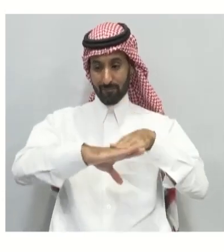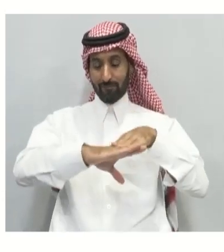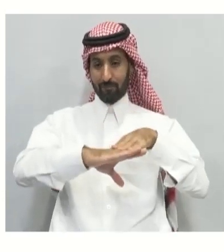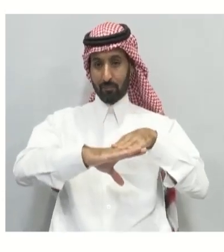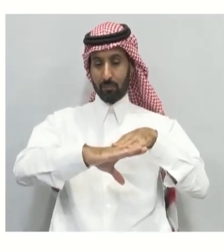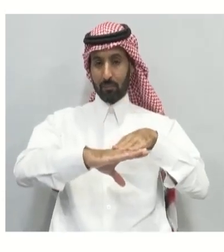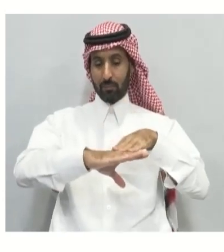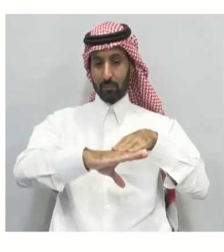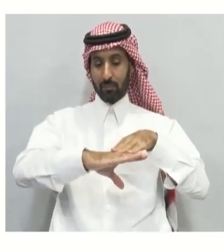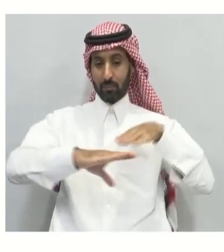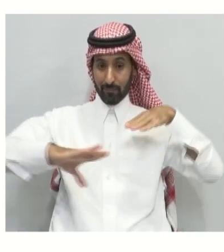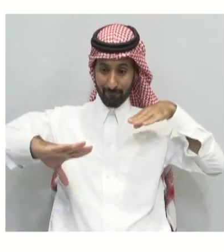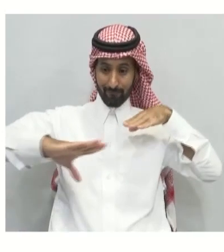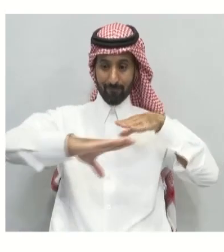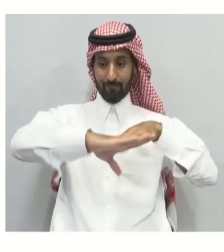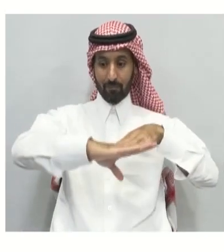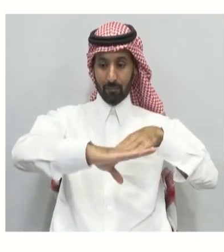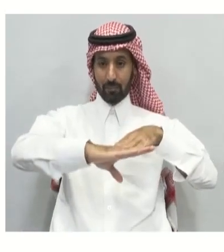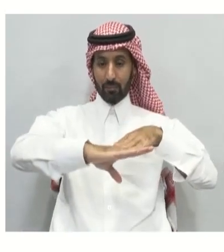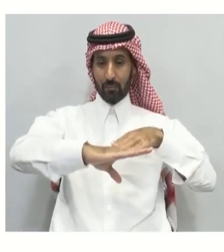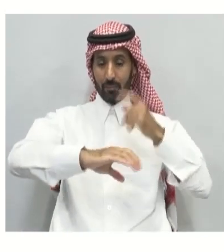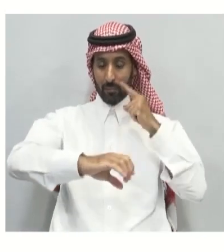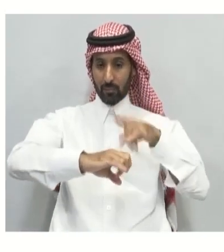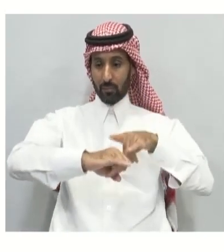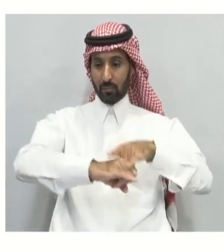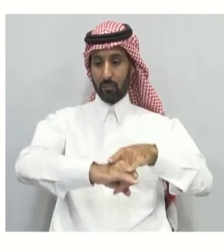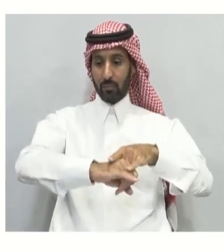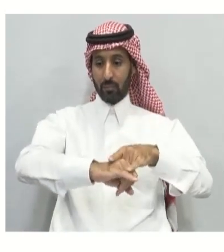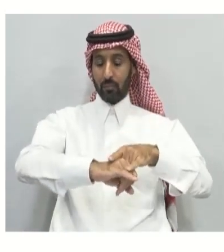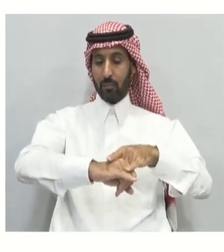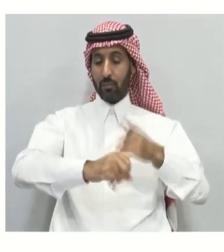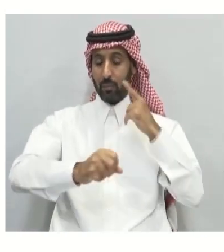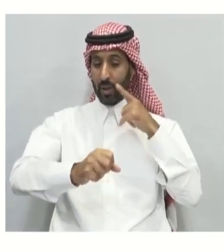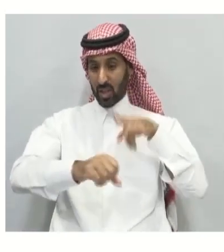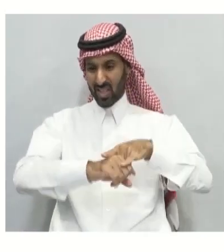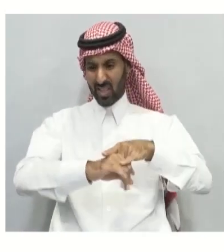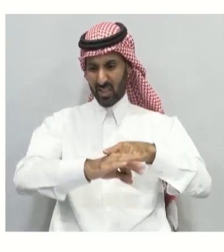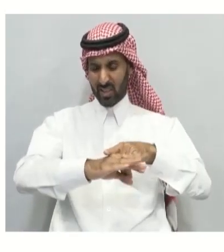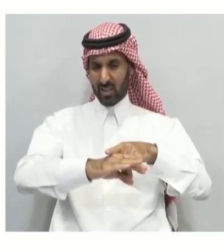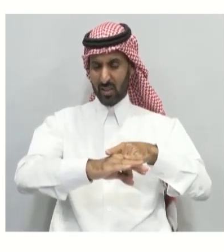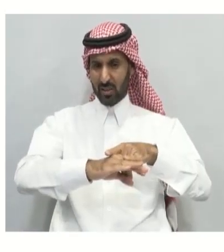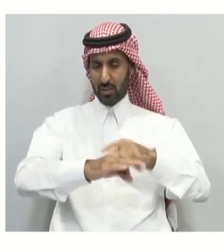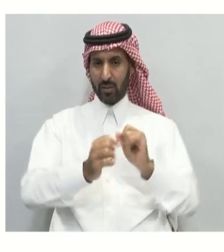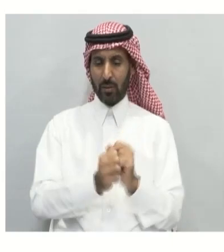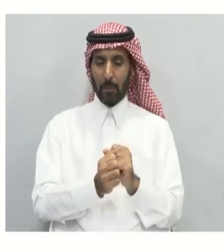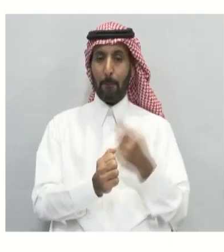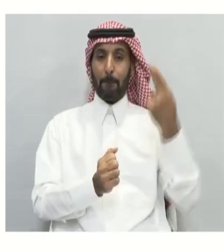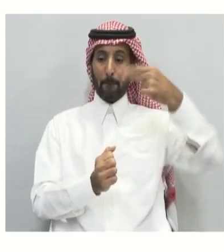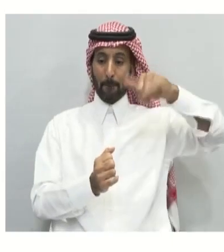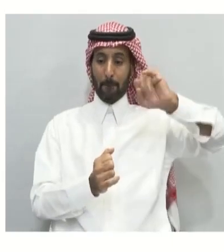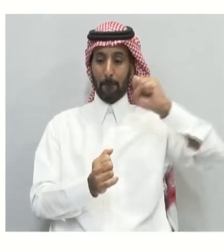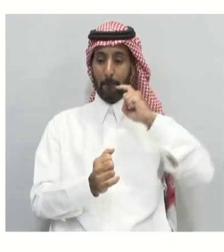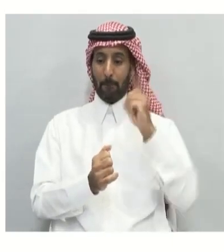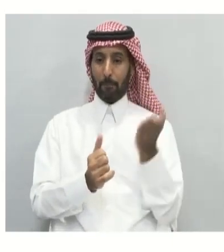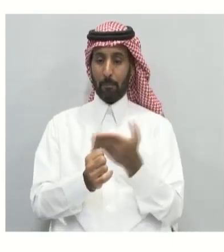into him. At an intersection, notice the his, into his car, or into him. We will